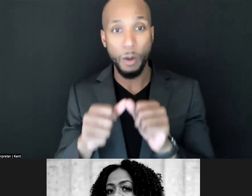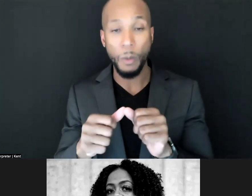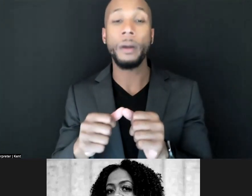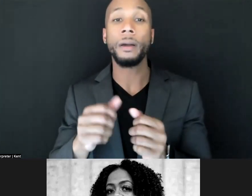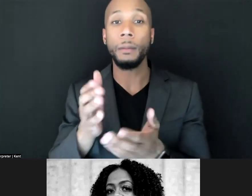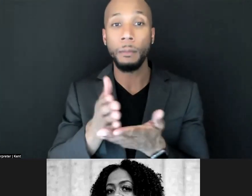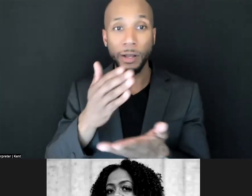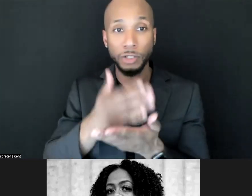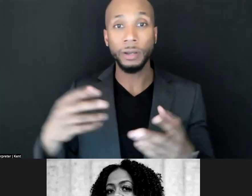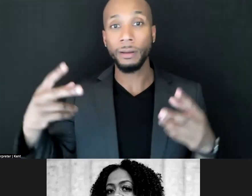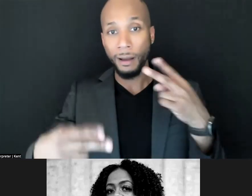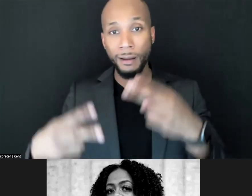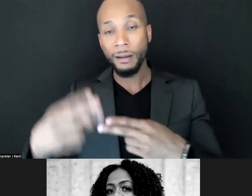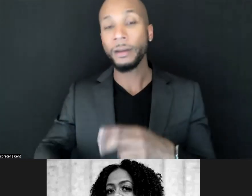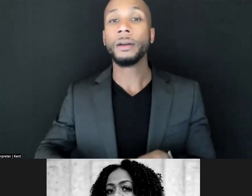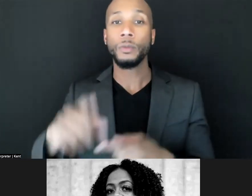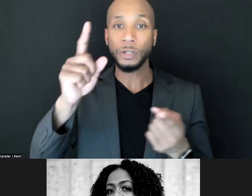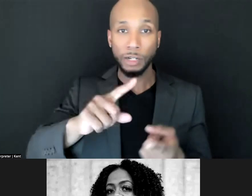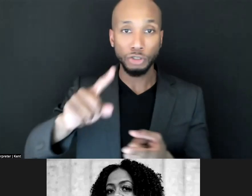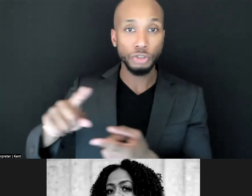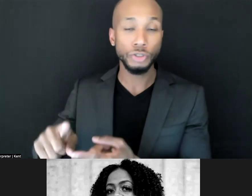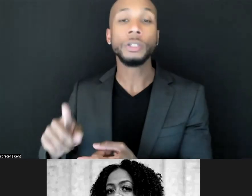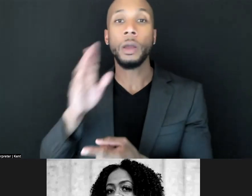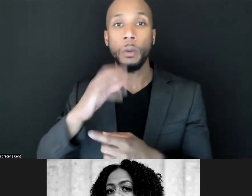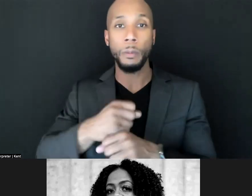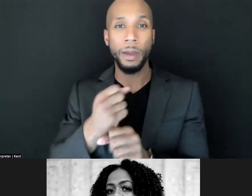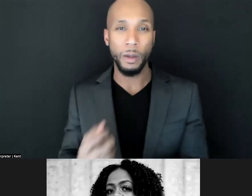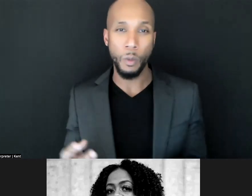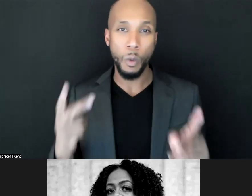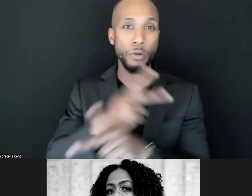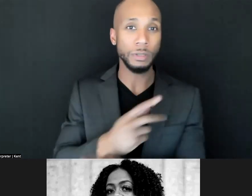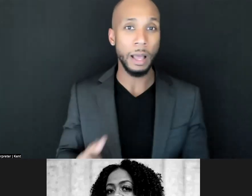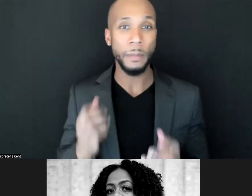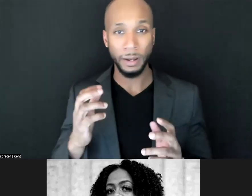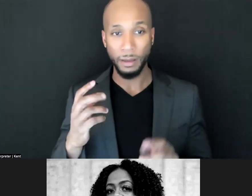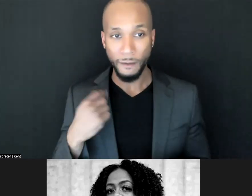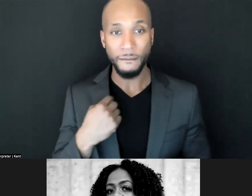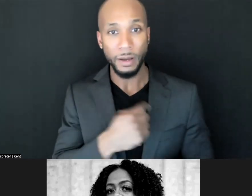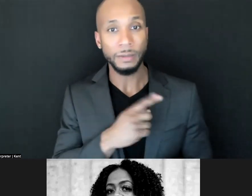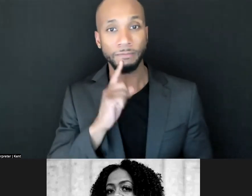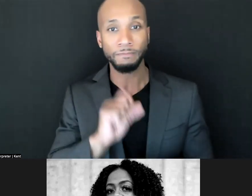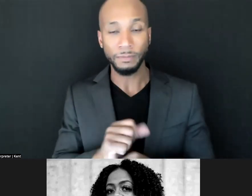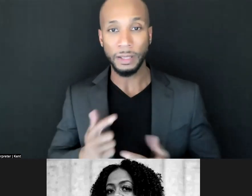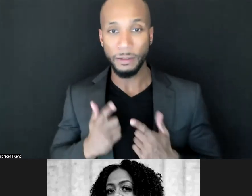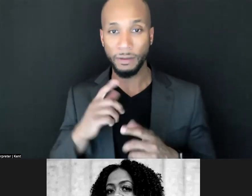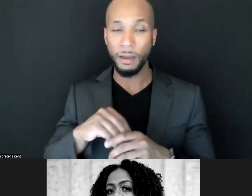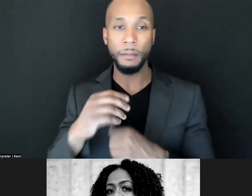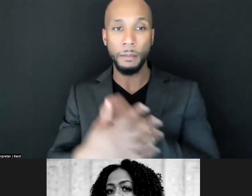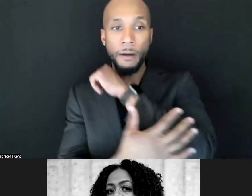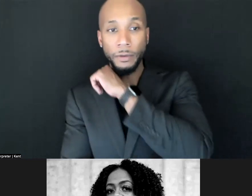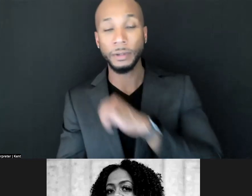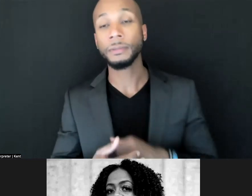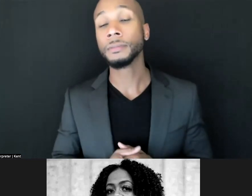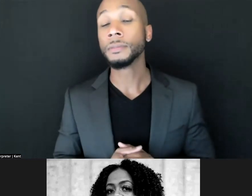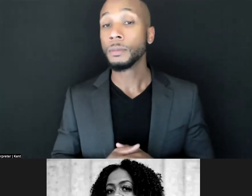and reductions that are happening, it's only going to exacerbate the amount of us who are living in poverty. Yeah, but the really,